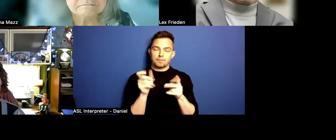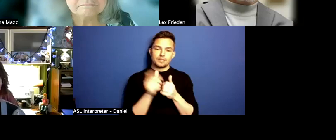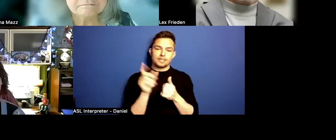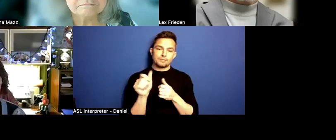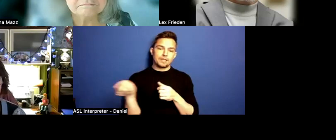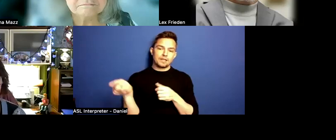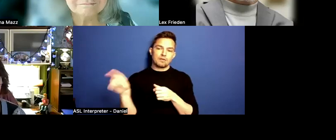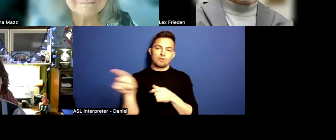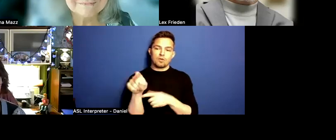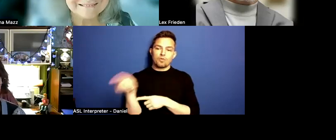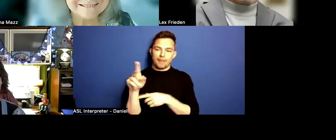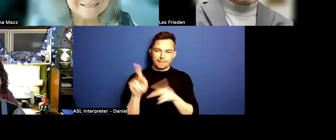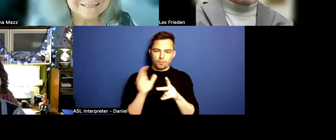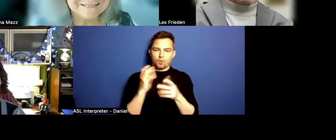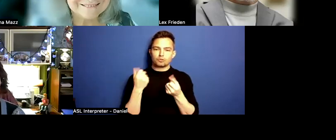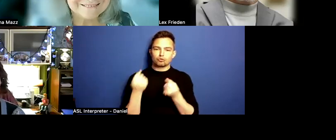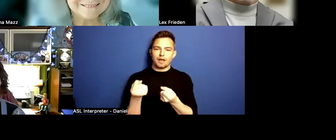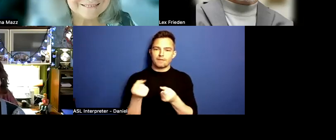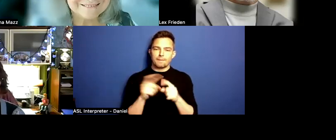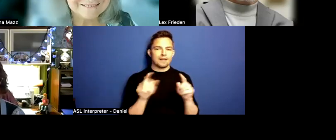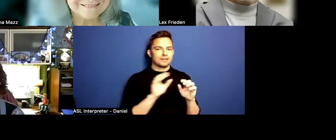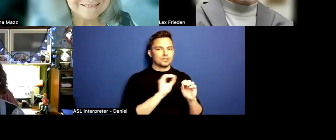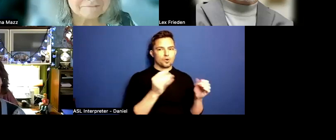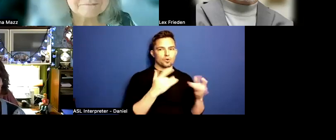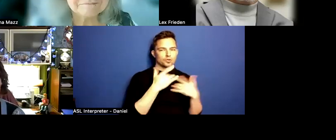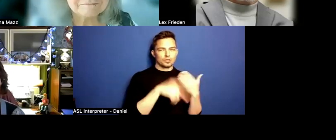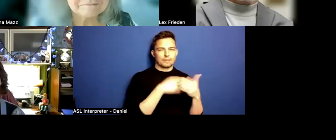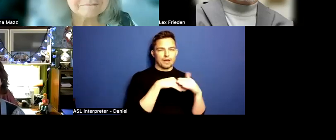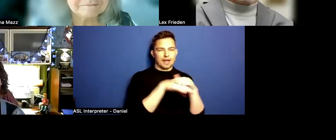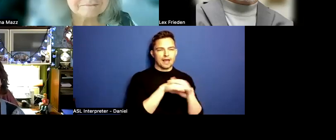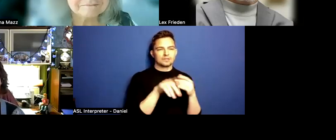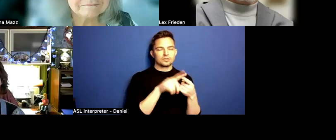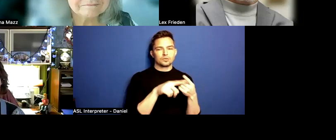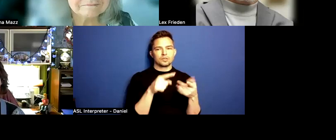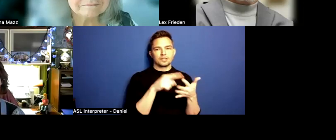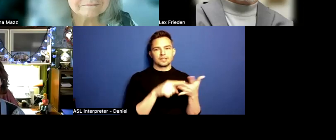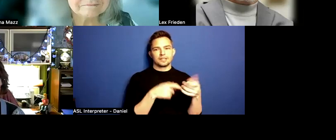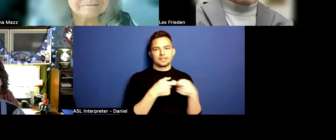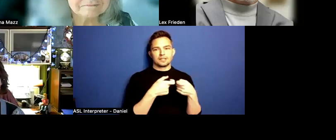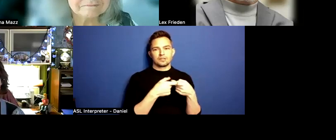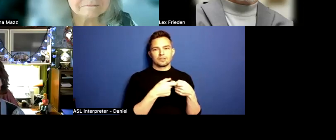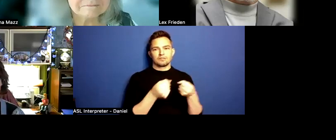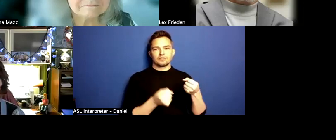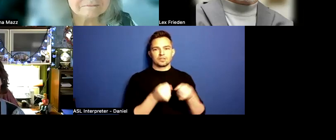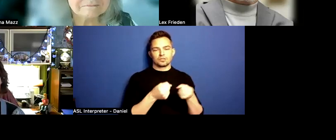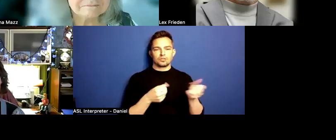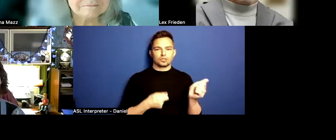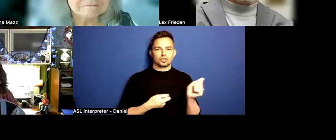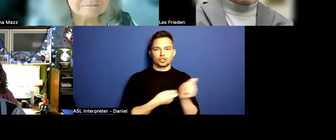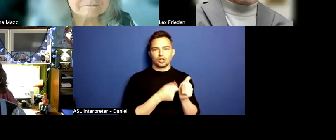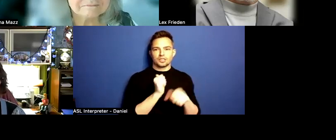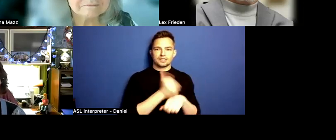them, or whatever, because there's been no concern about access to those electric vehicle charging stations. And even though you